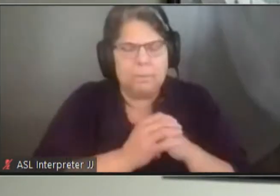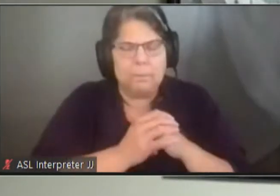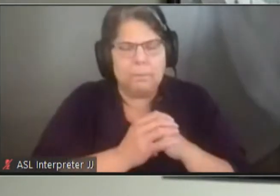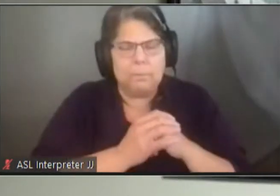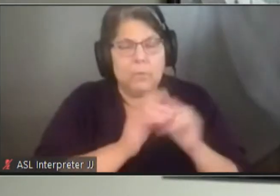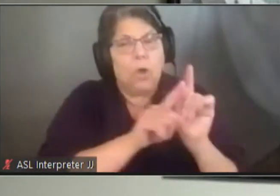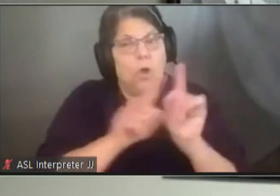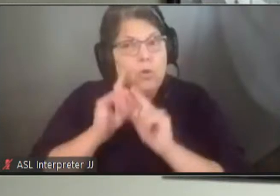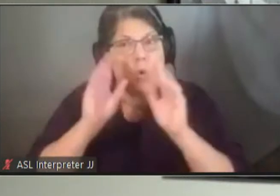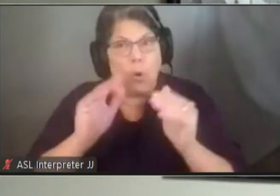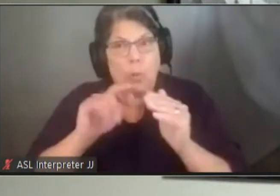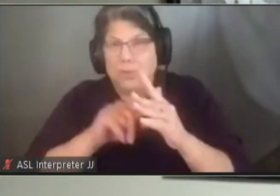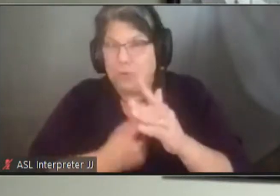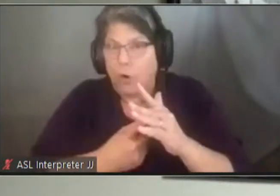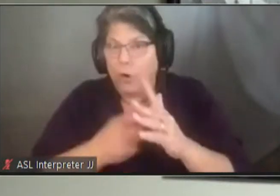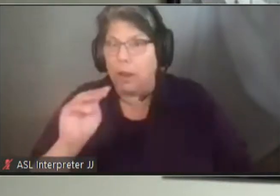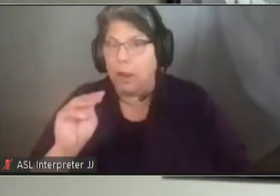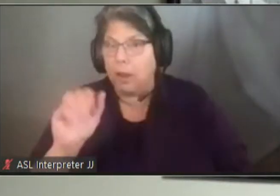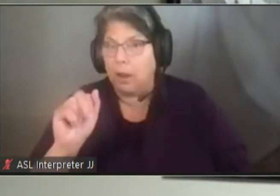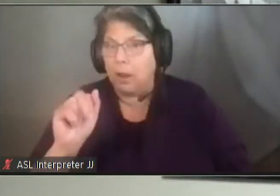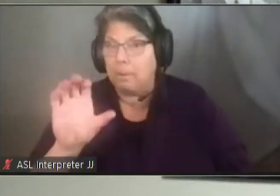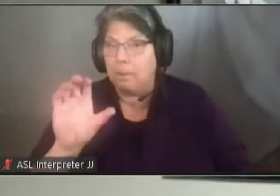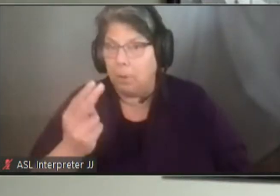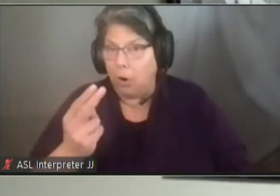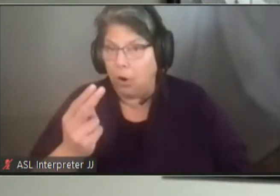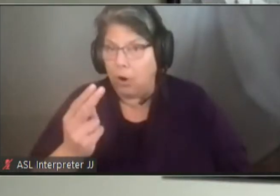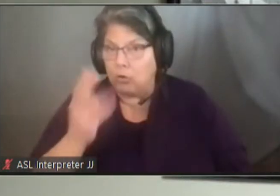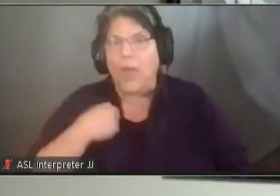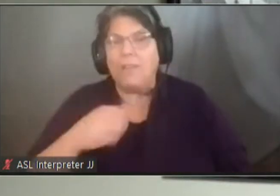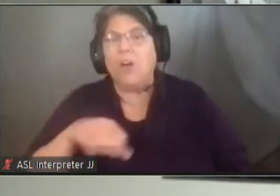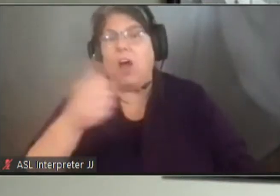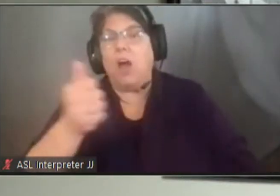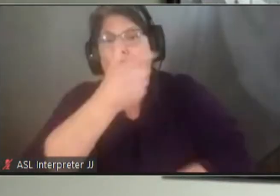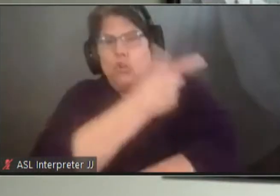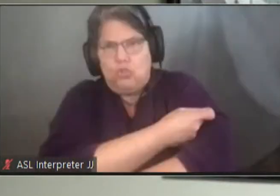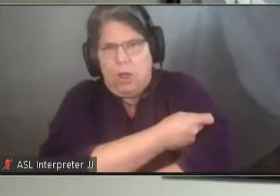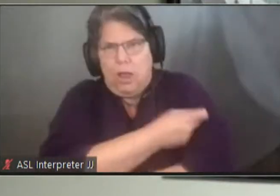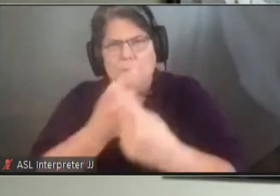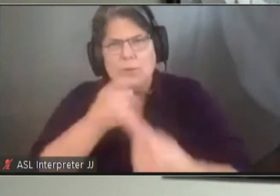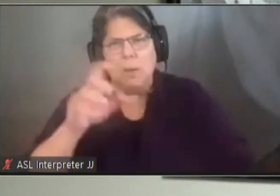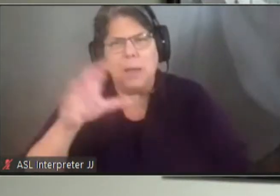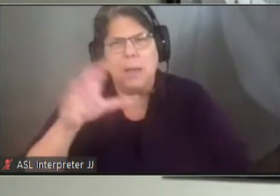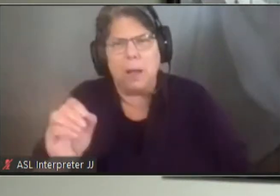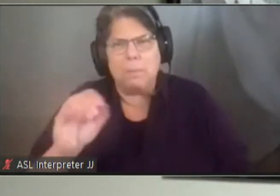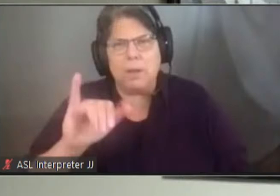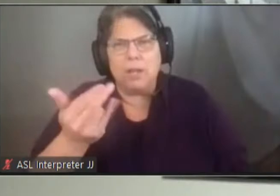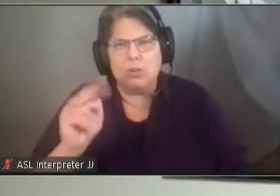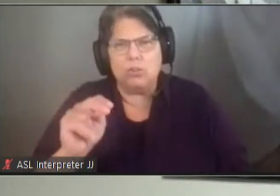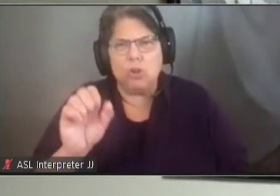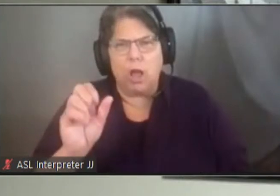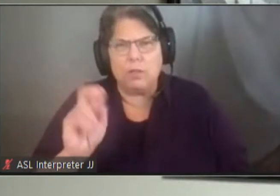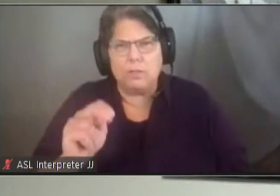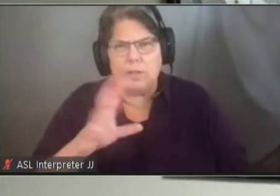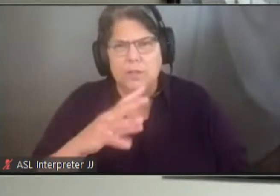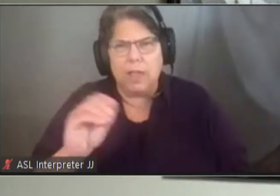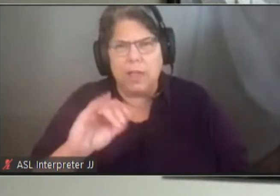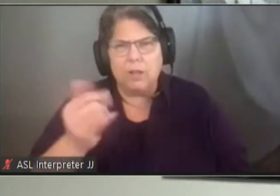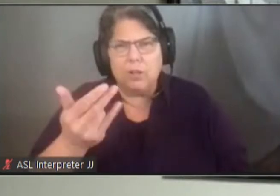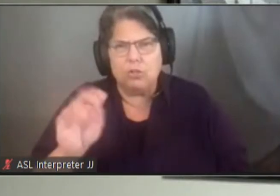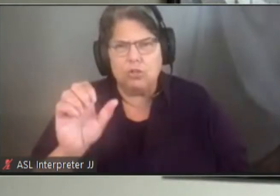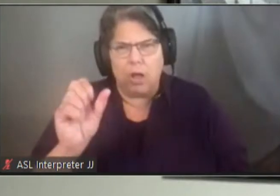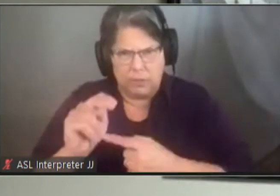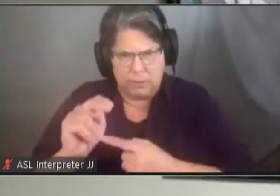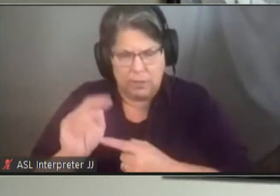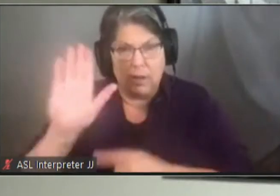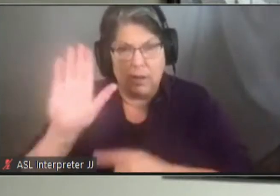that in March, the one-shot Johnson & Johnson vaccine will be approved and will be shipping, which will relieve a